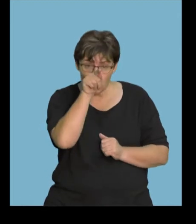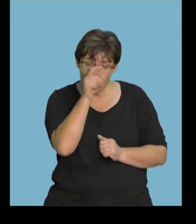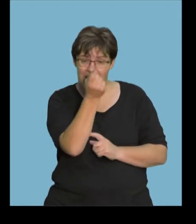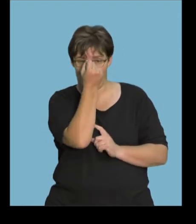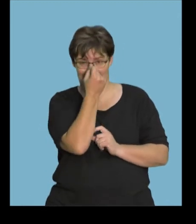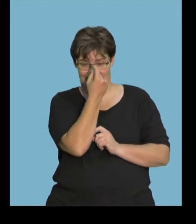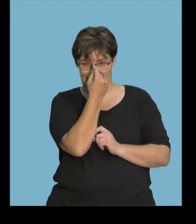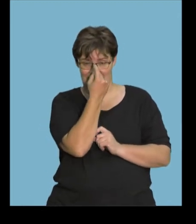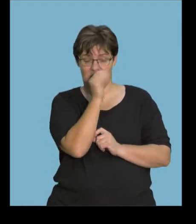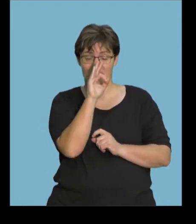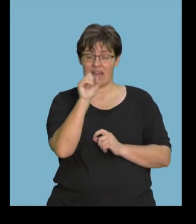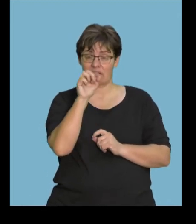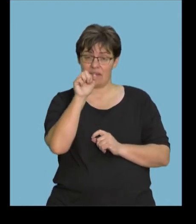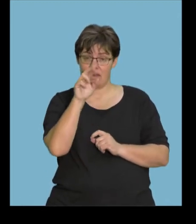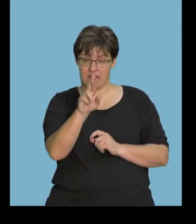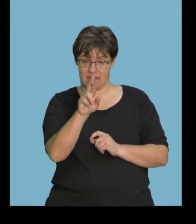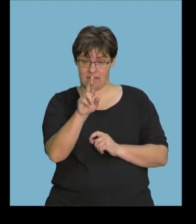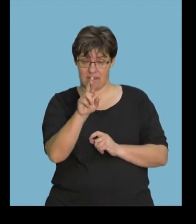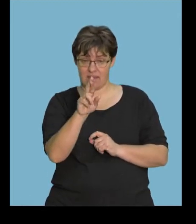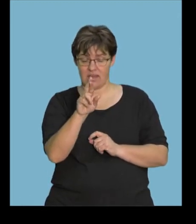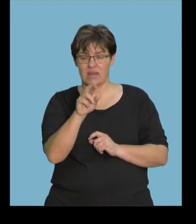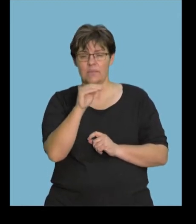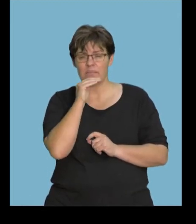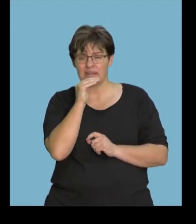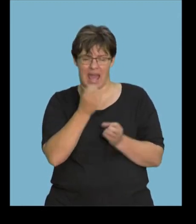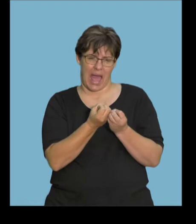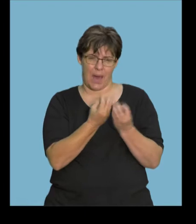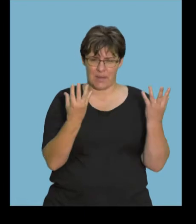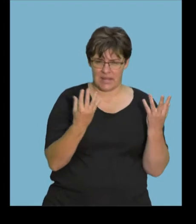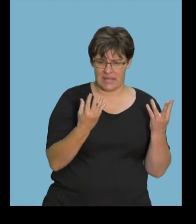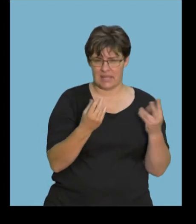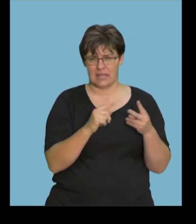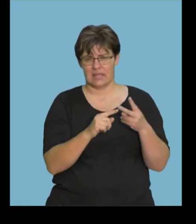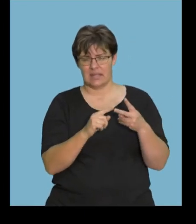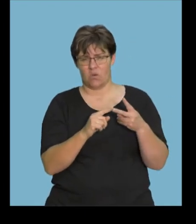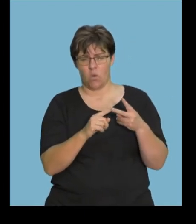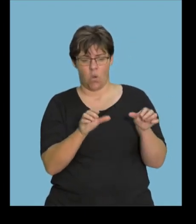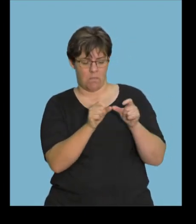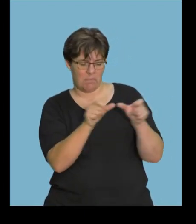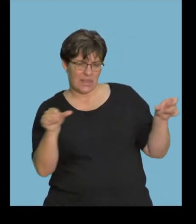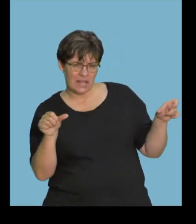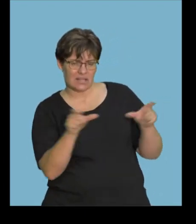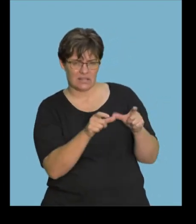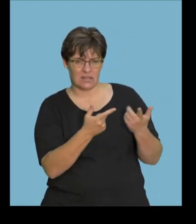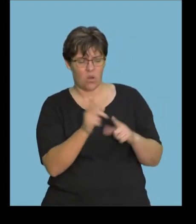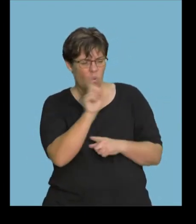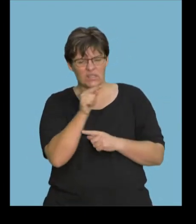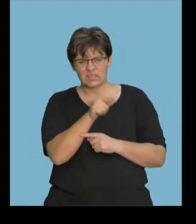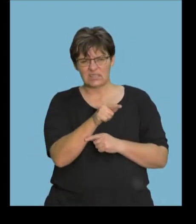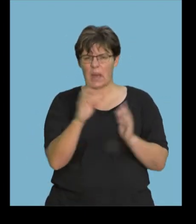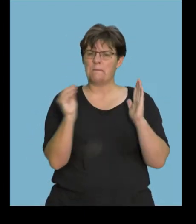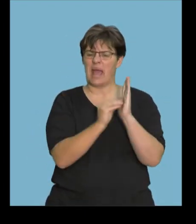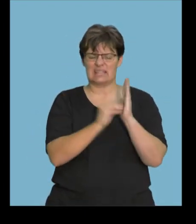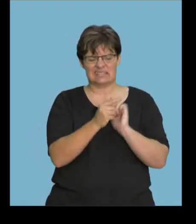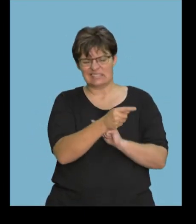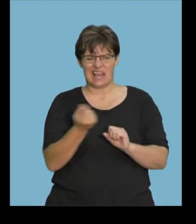us to understand that when we talk about factors, we are actually talking about quantities, or what dimensions, or what